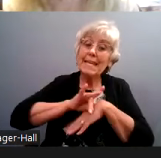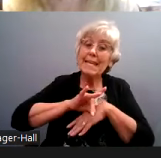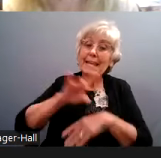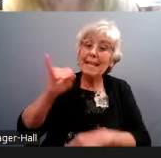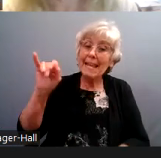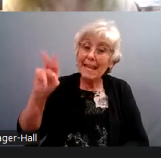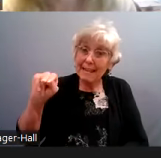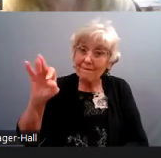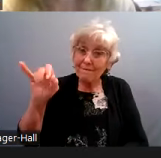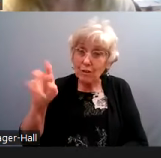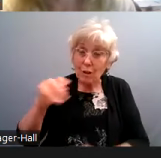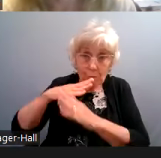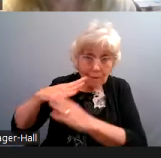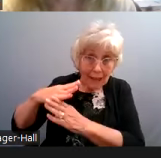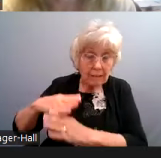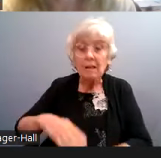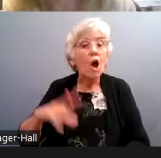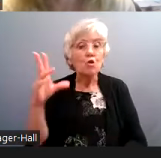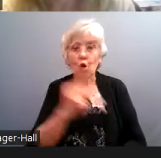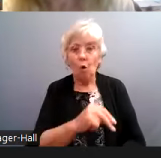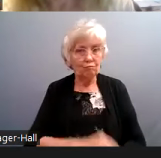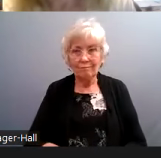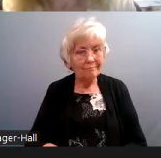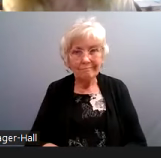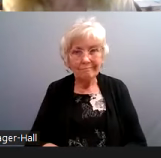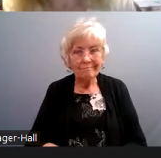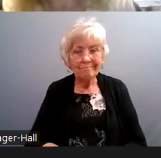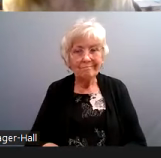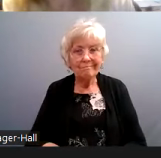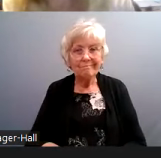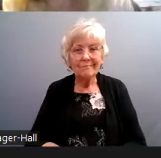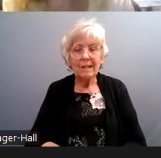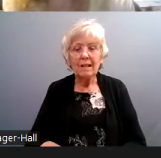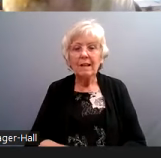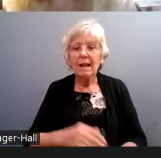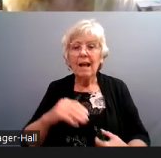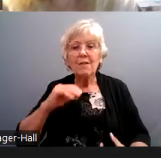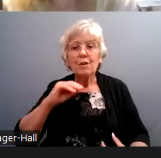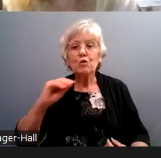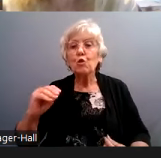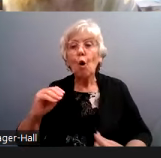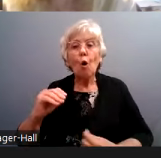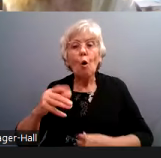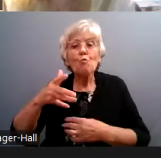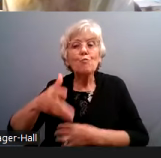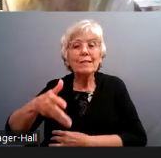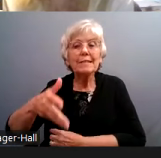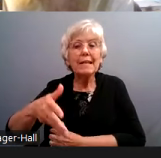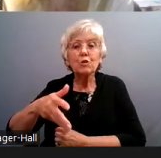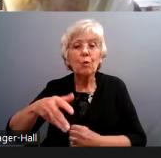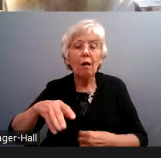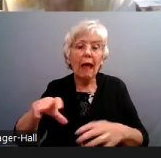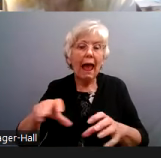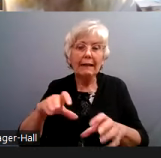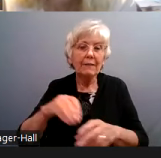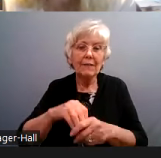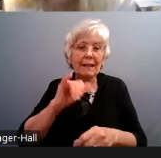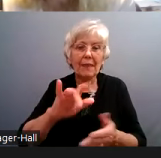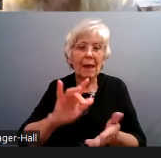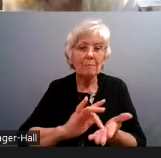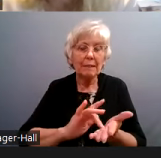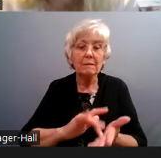question too. No, it doesn't. I don't think there's any residual activity in it. So if they came